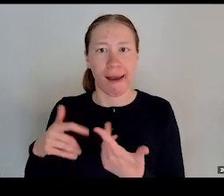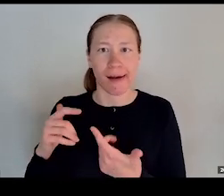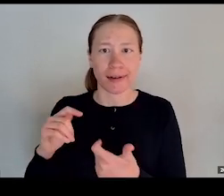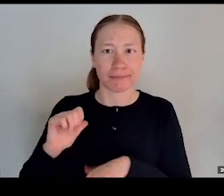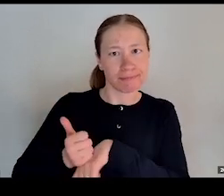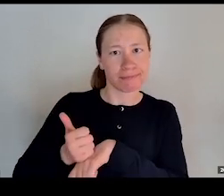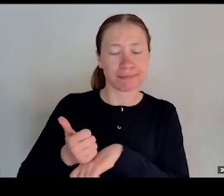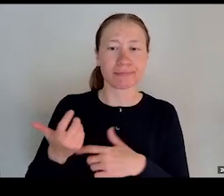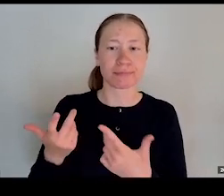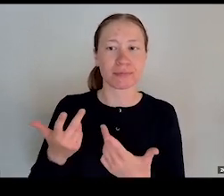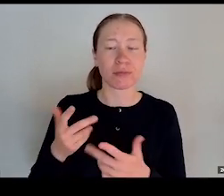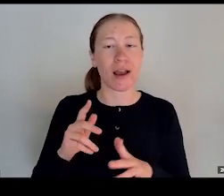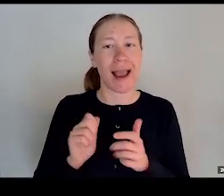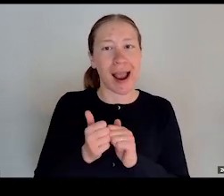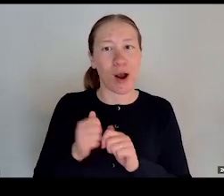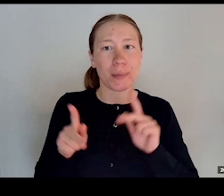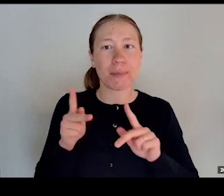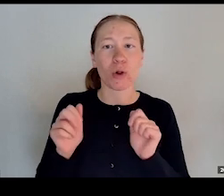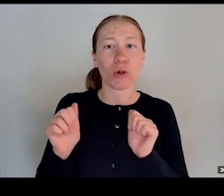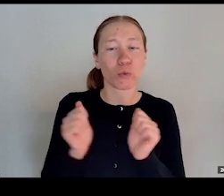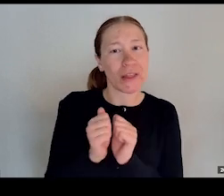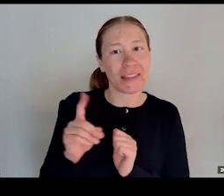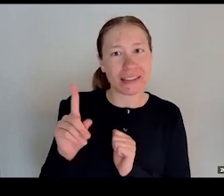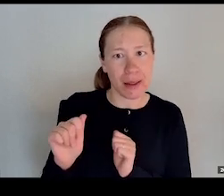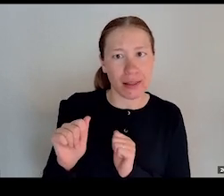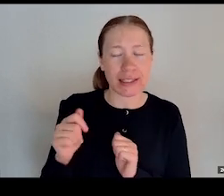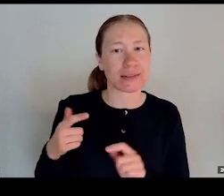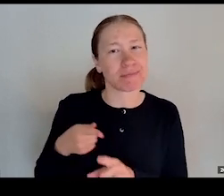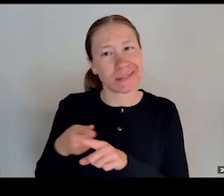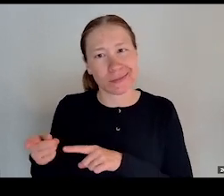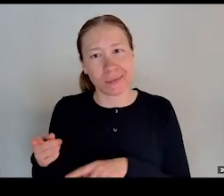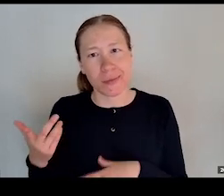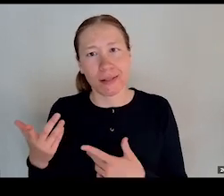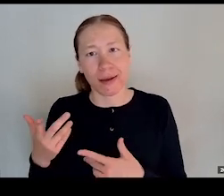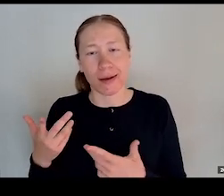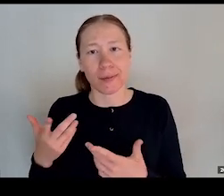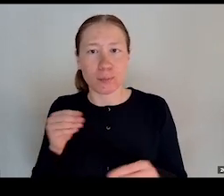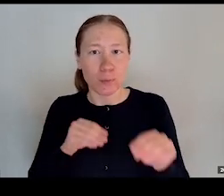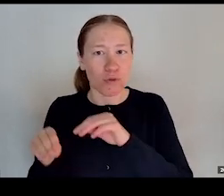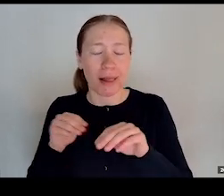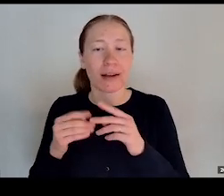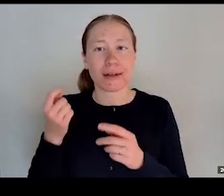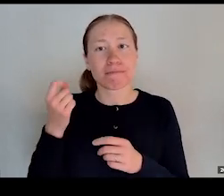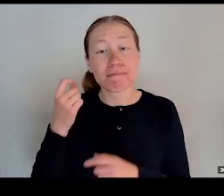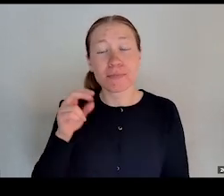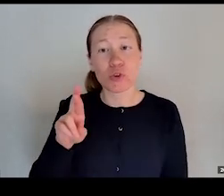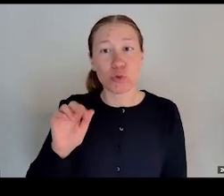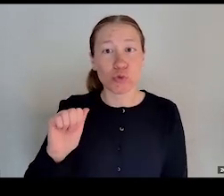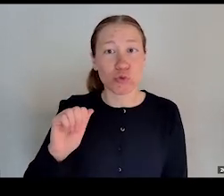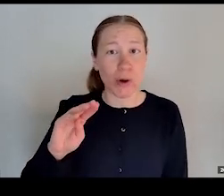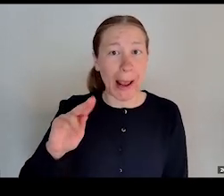with disabilities, particularly those with motor and mobility impairments. These are things like ramps, wide